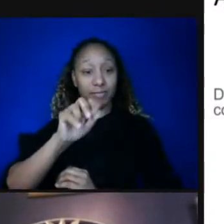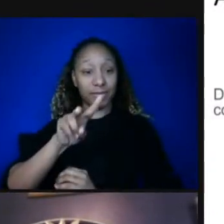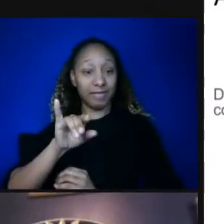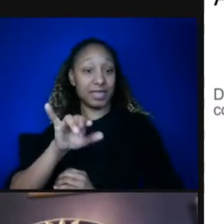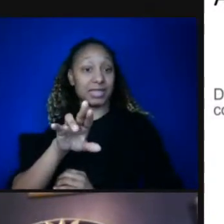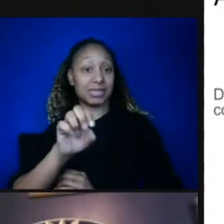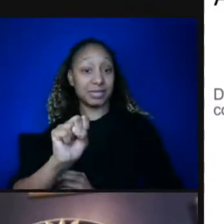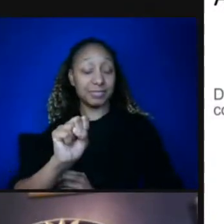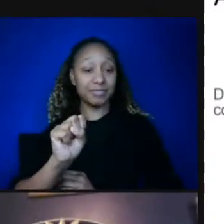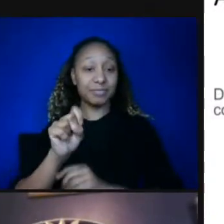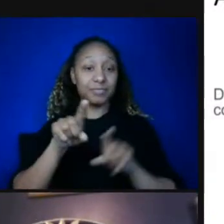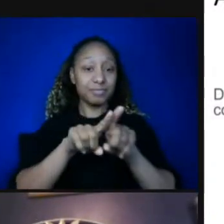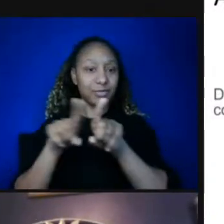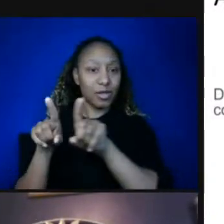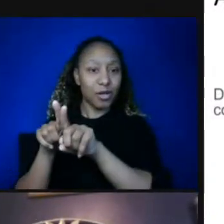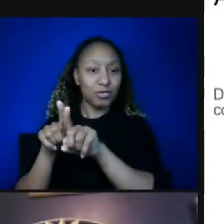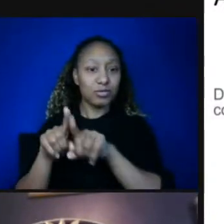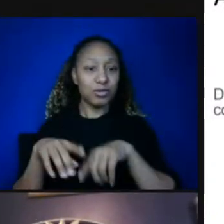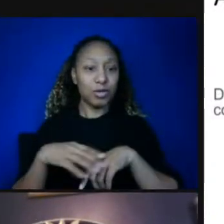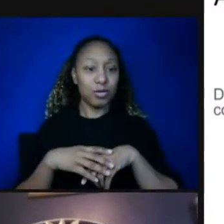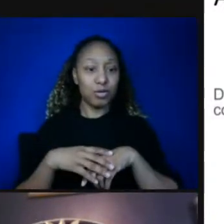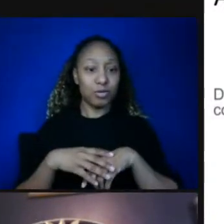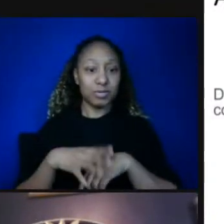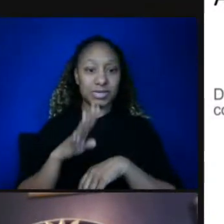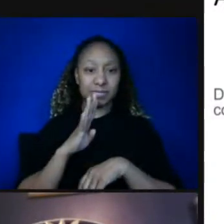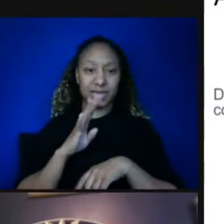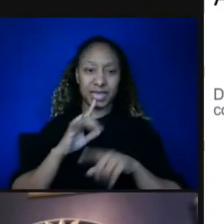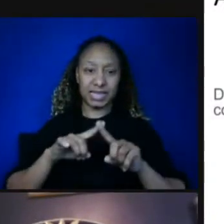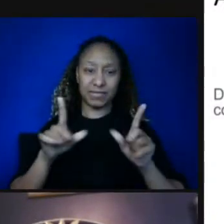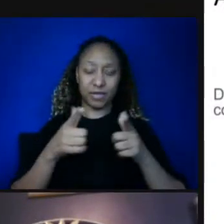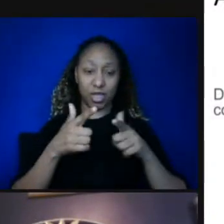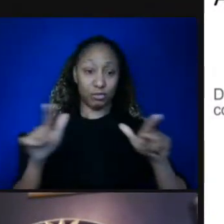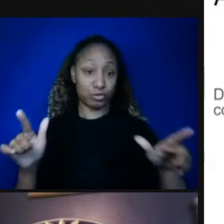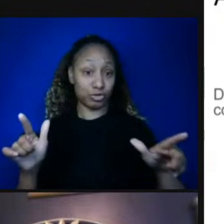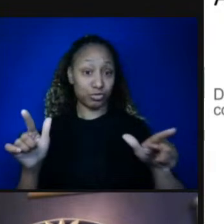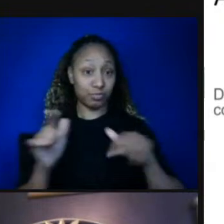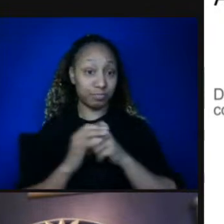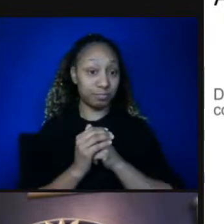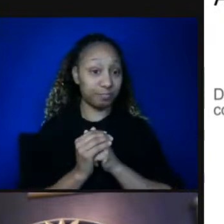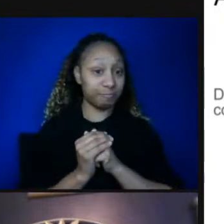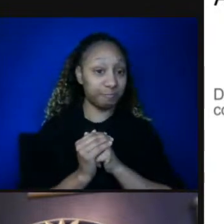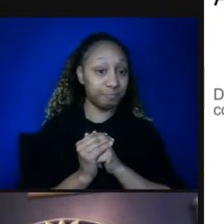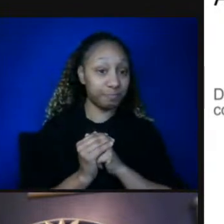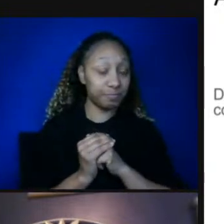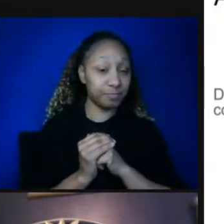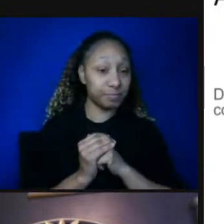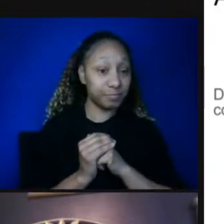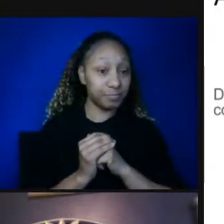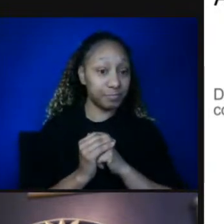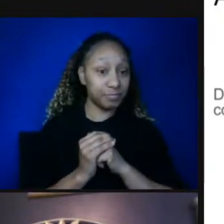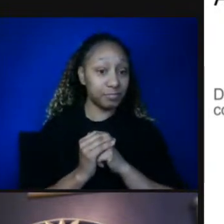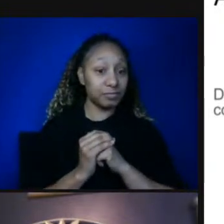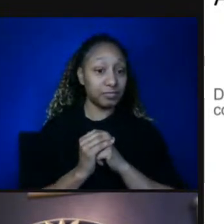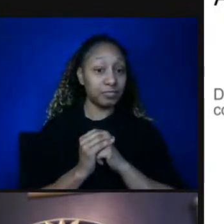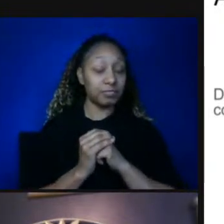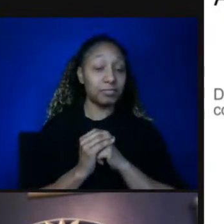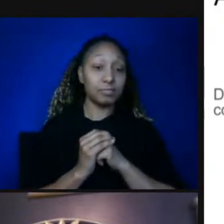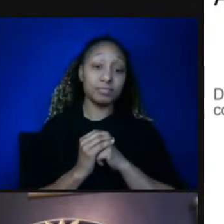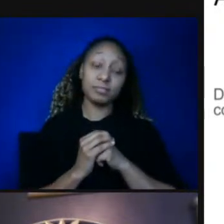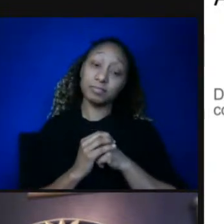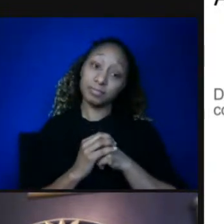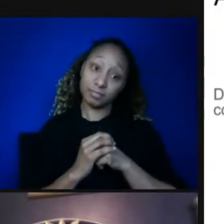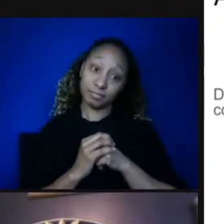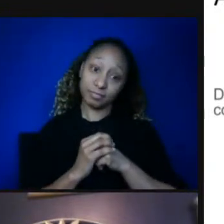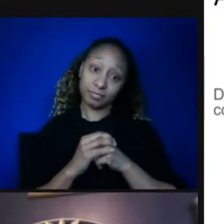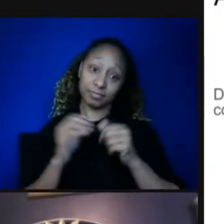Hey, Natadawansi, Pekatawas MakataWai'U. Pocomoke Indian Nation ne. Wanishi nach